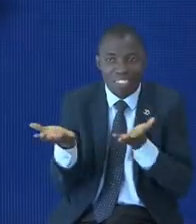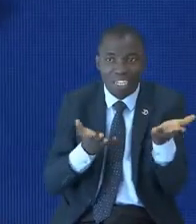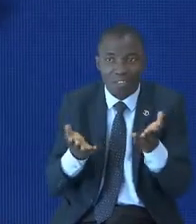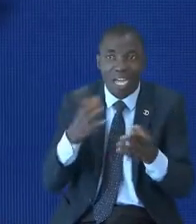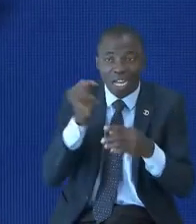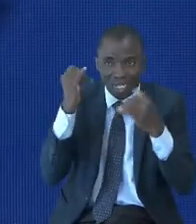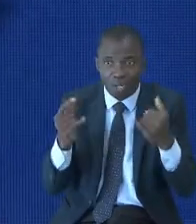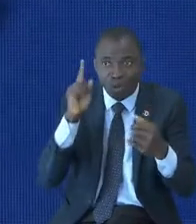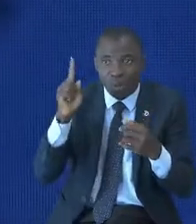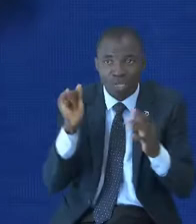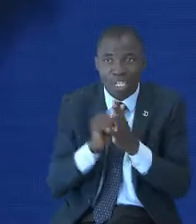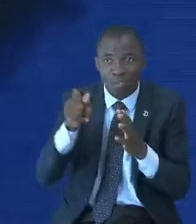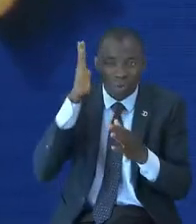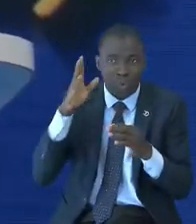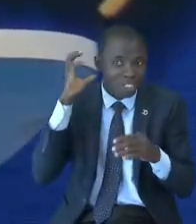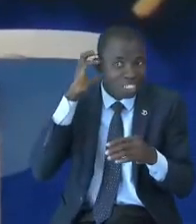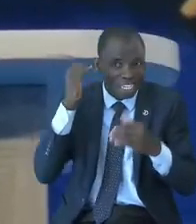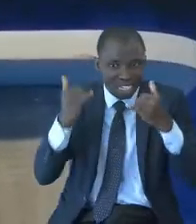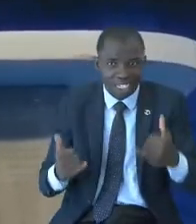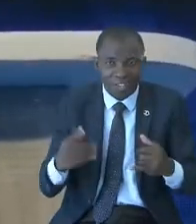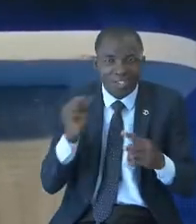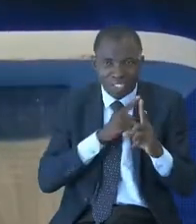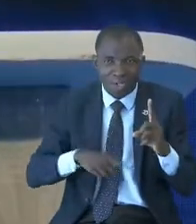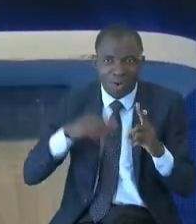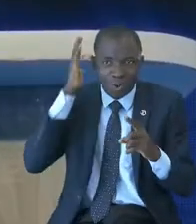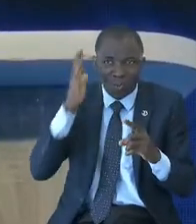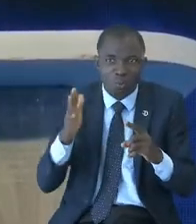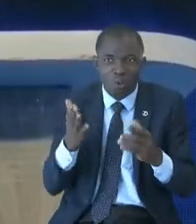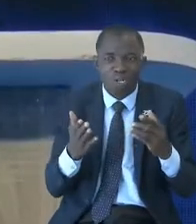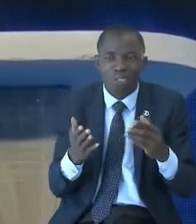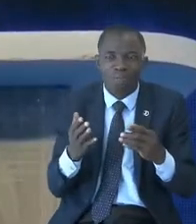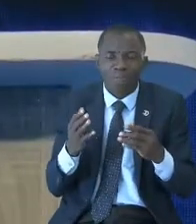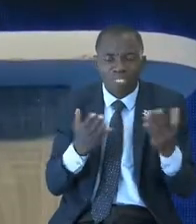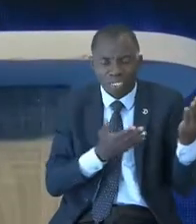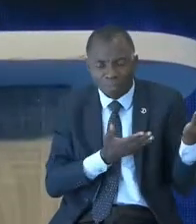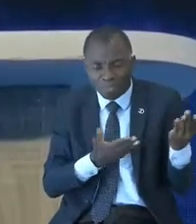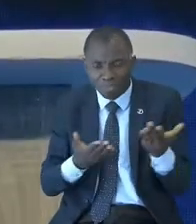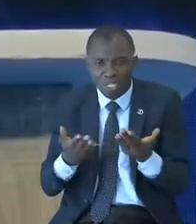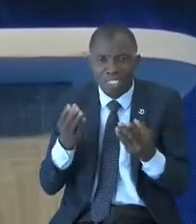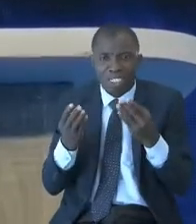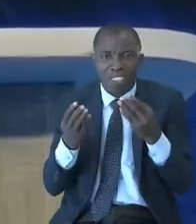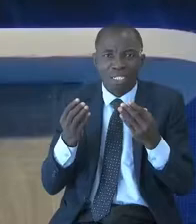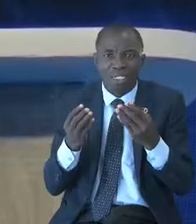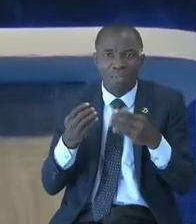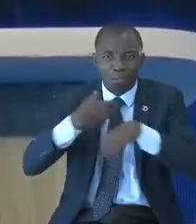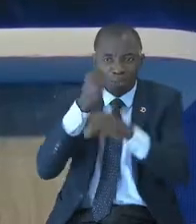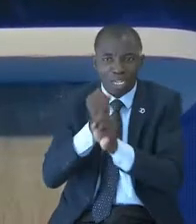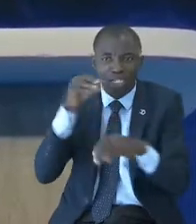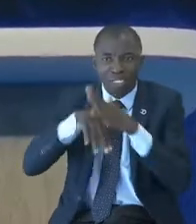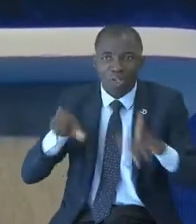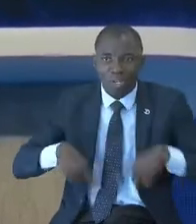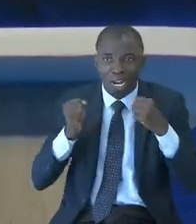hear now, the Lord will reproduce in your life, in your body,